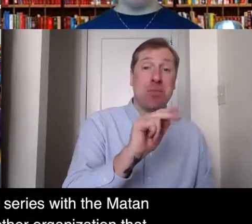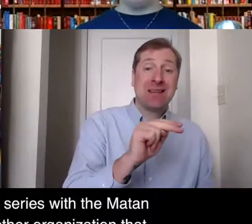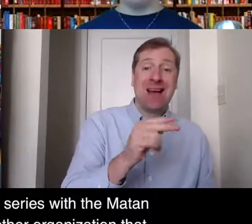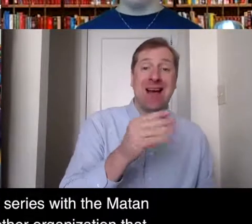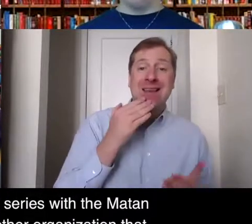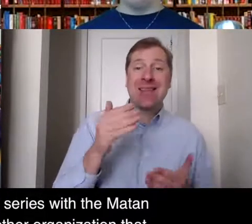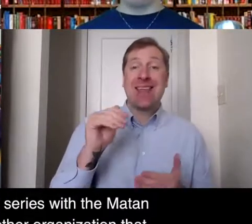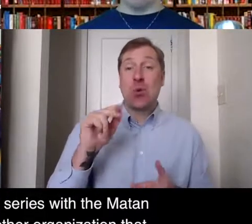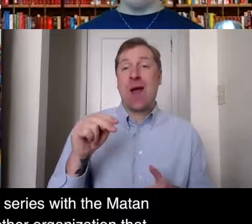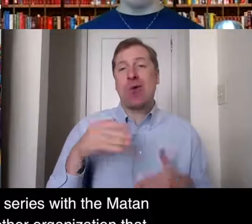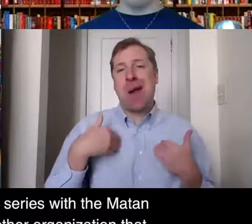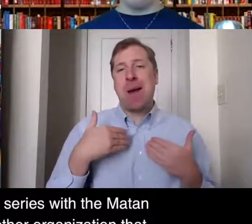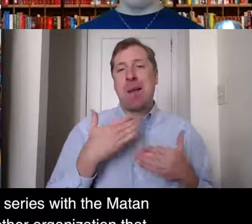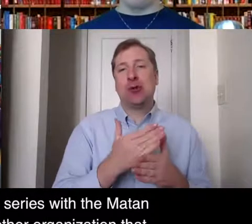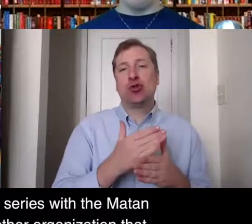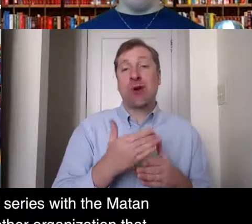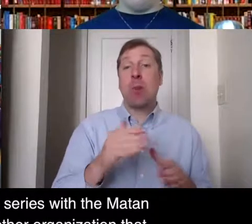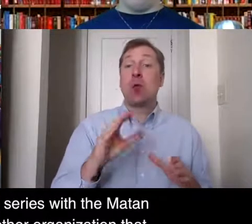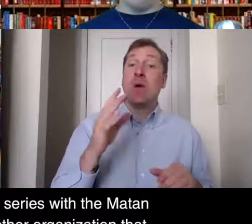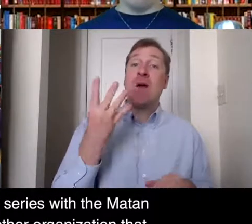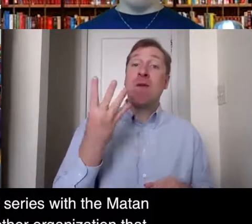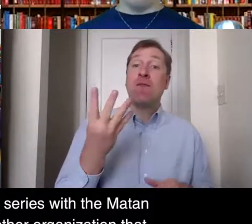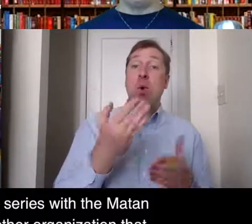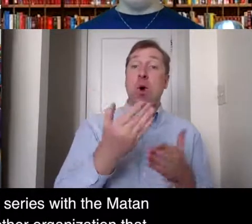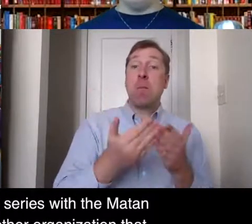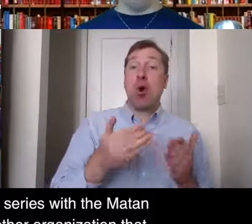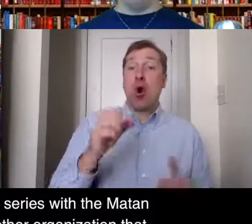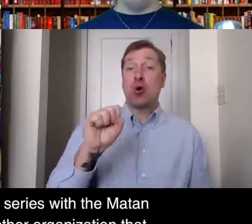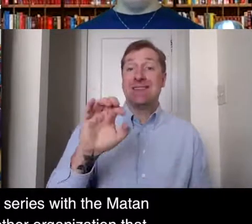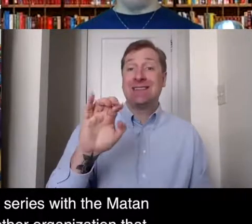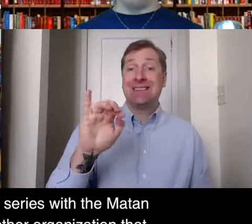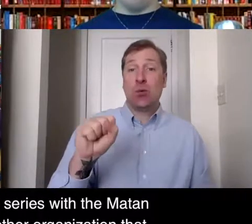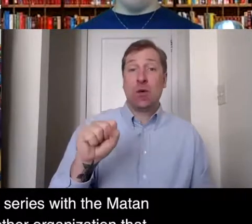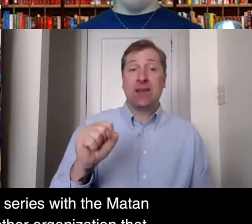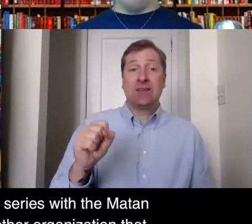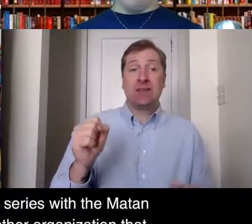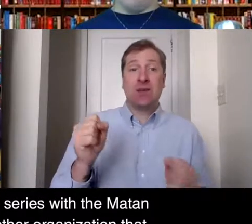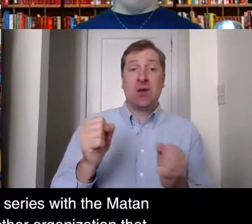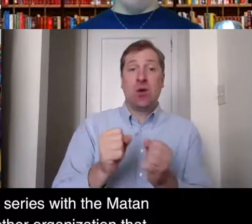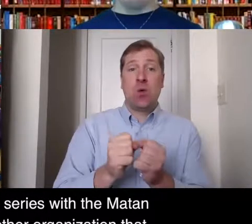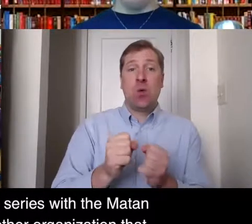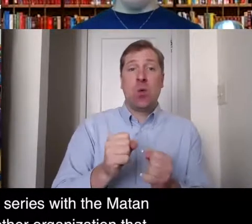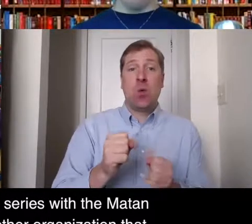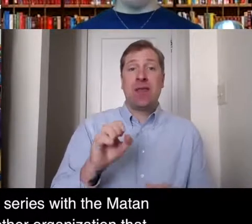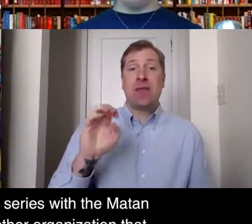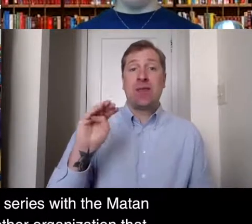am doing a four-part series with the Matan Institute,